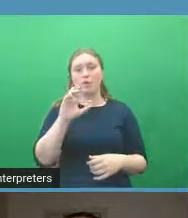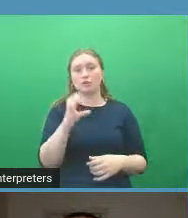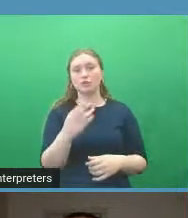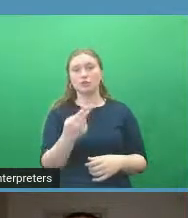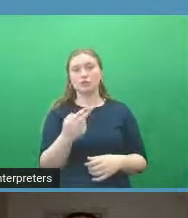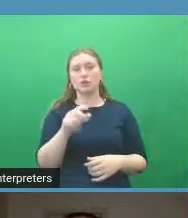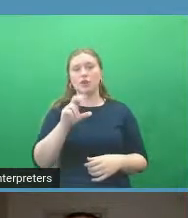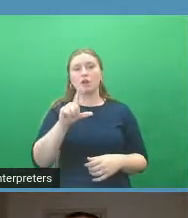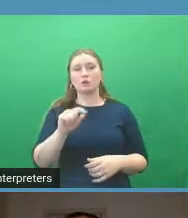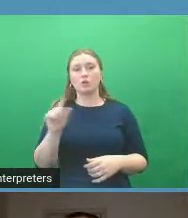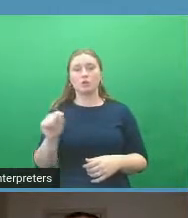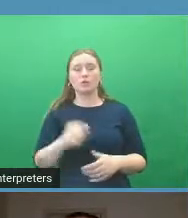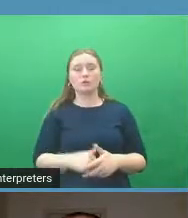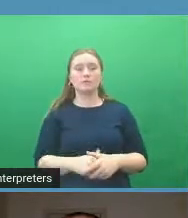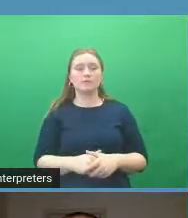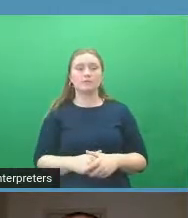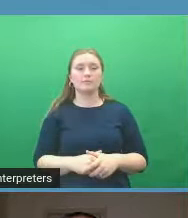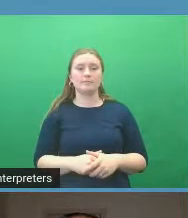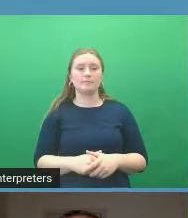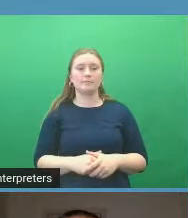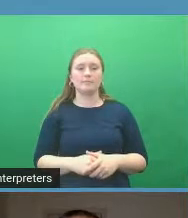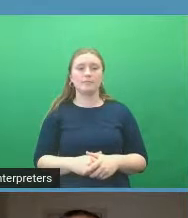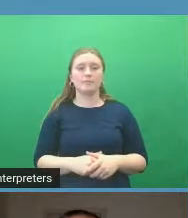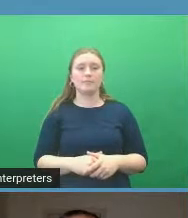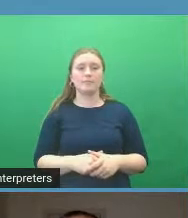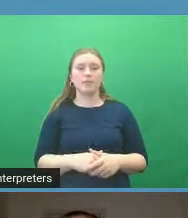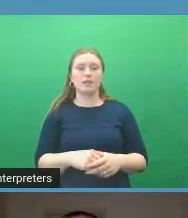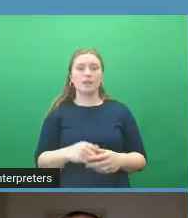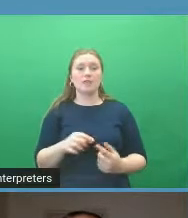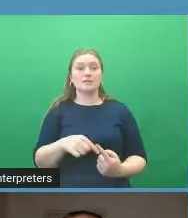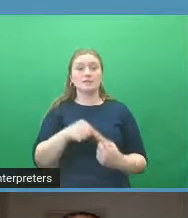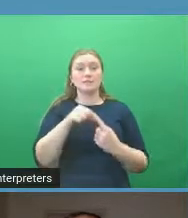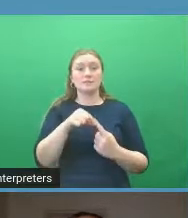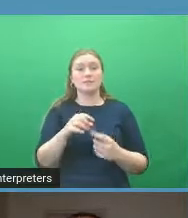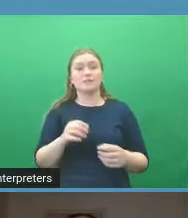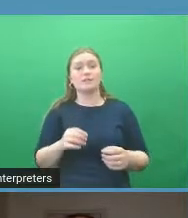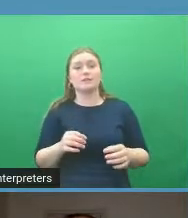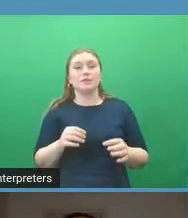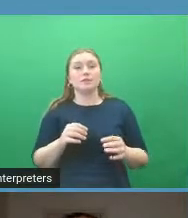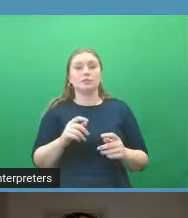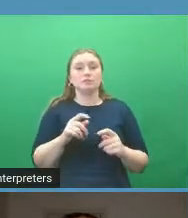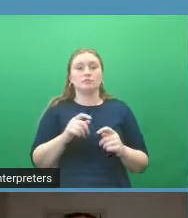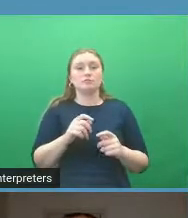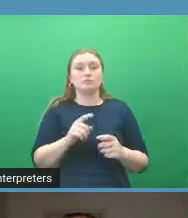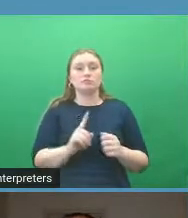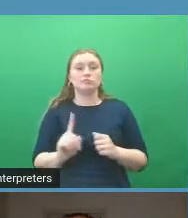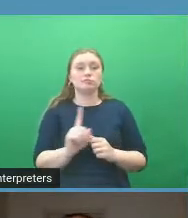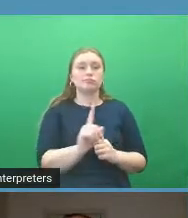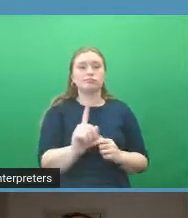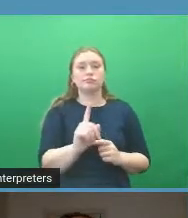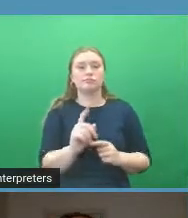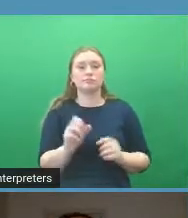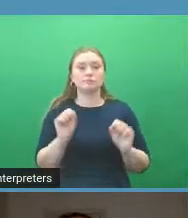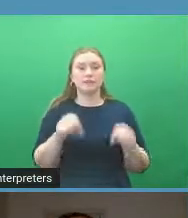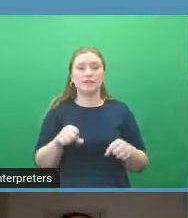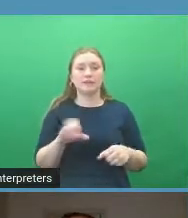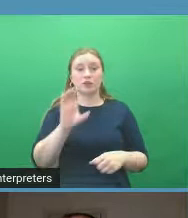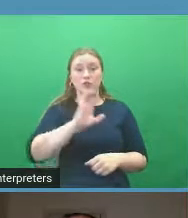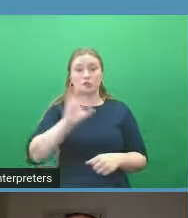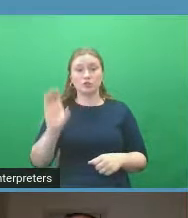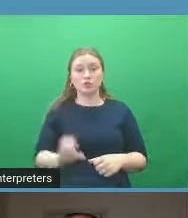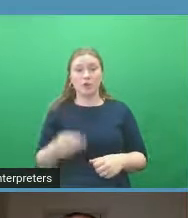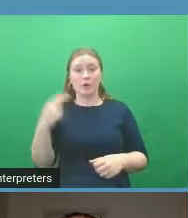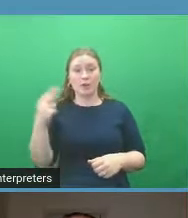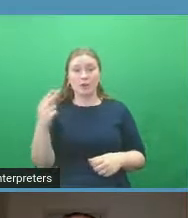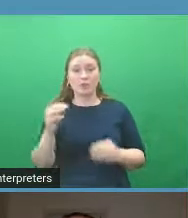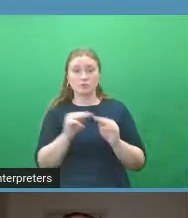Get creative with these special tours. Even hidden spaces within the museum can delight and engage. At the Chicago History Museum, you can